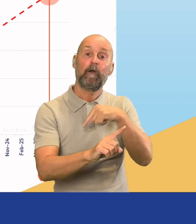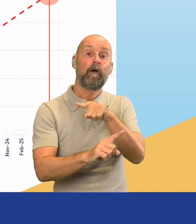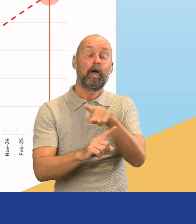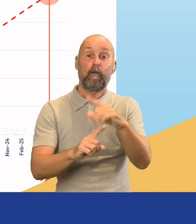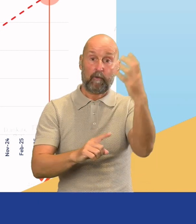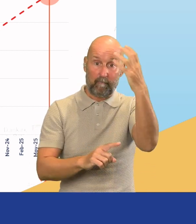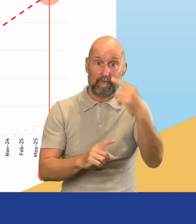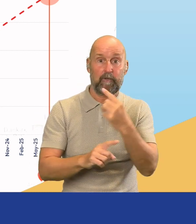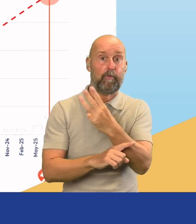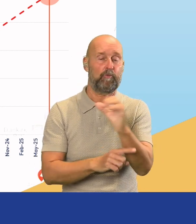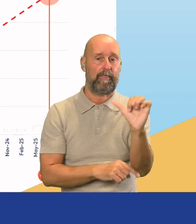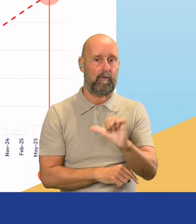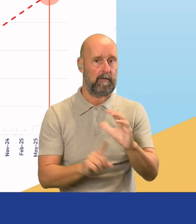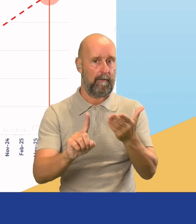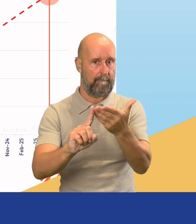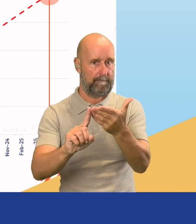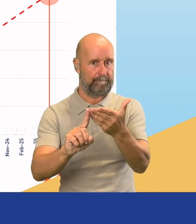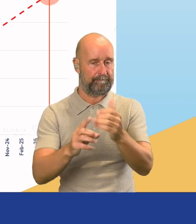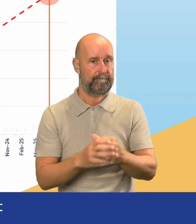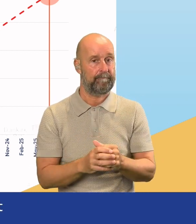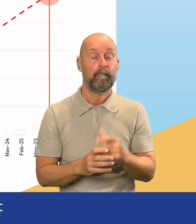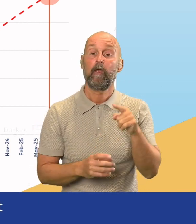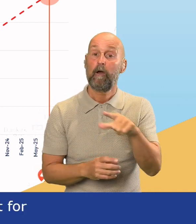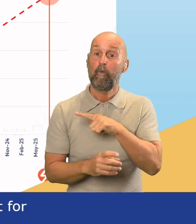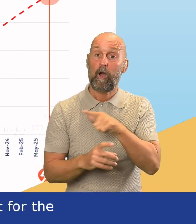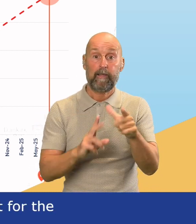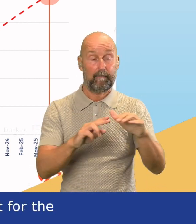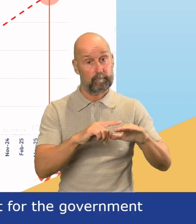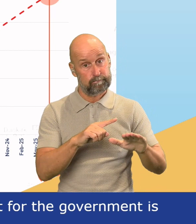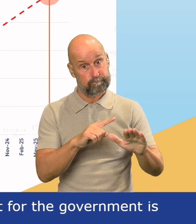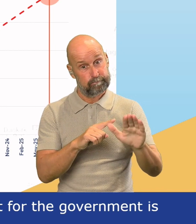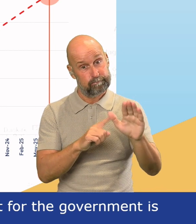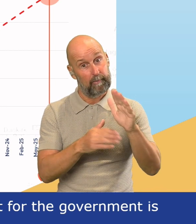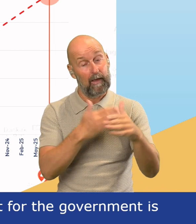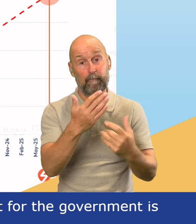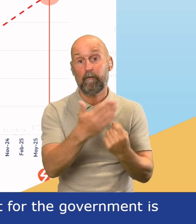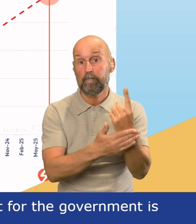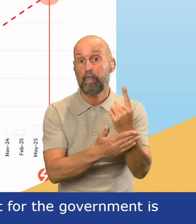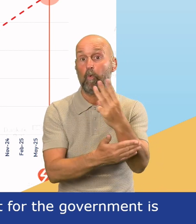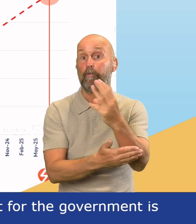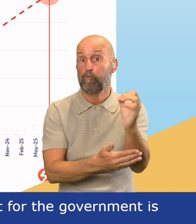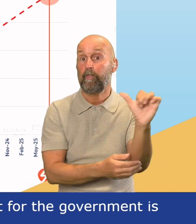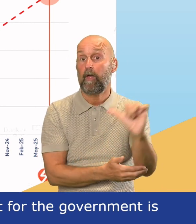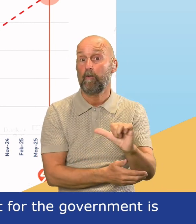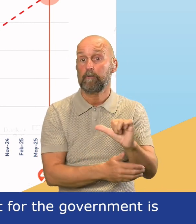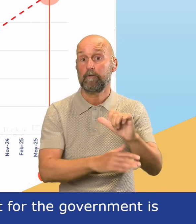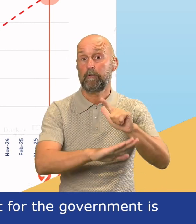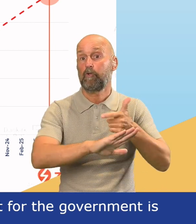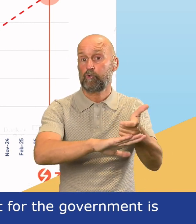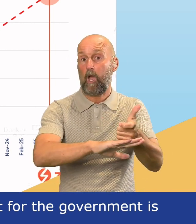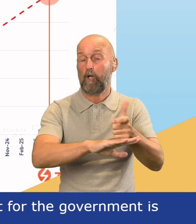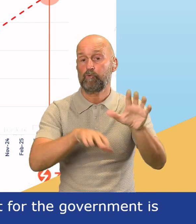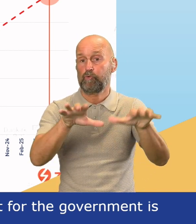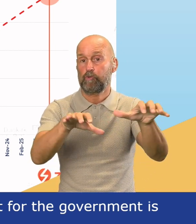300,000. So on the current trajectory, assuming that the growth is the same, that will happen. And that will give us a great position for